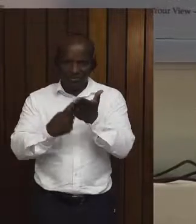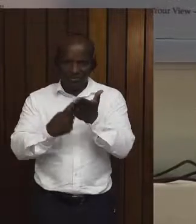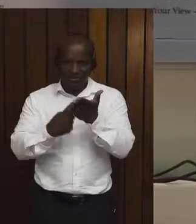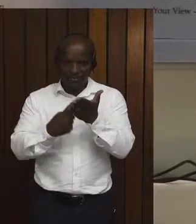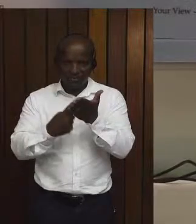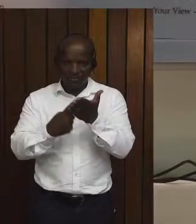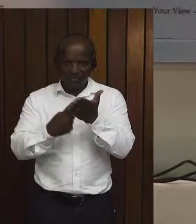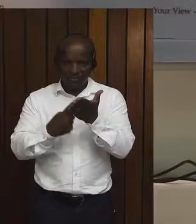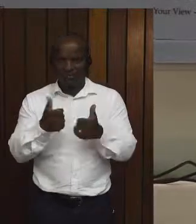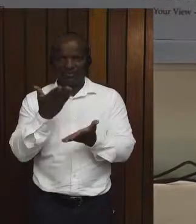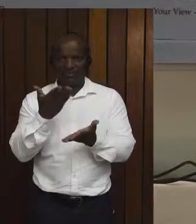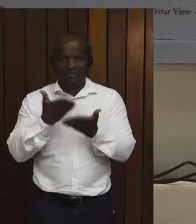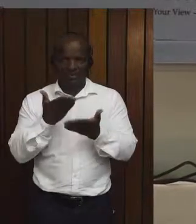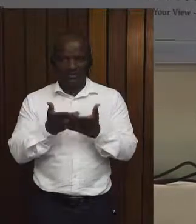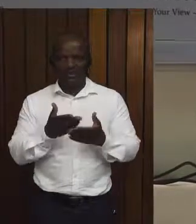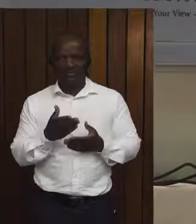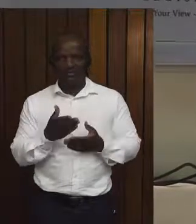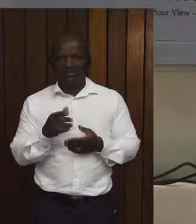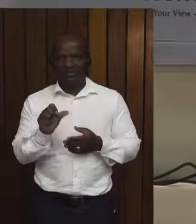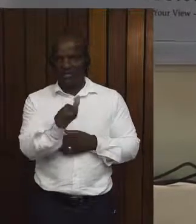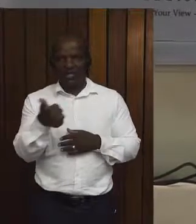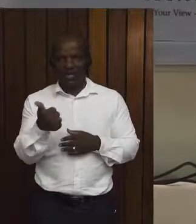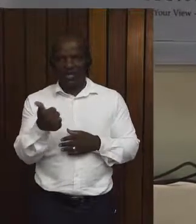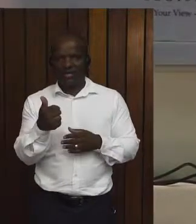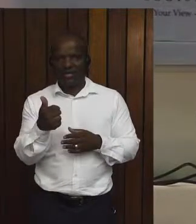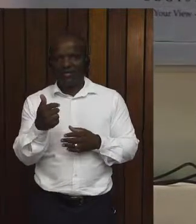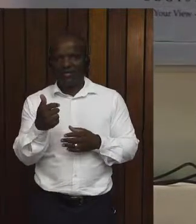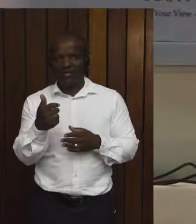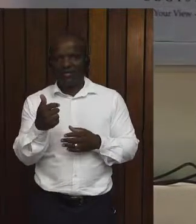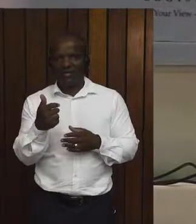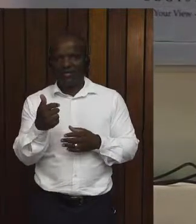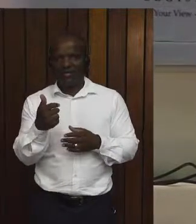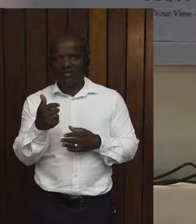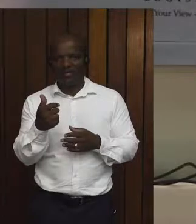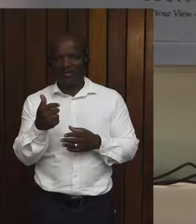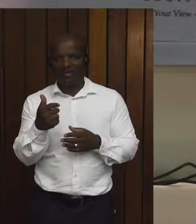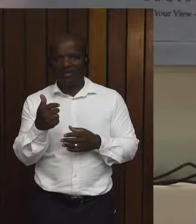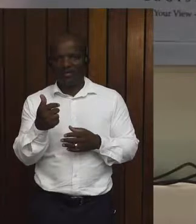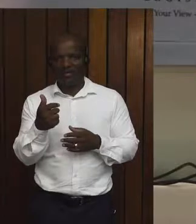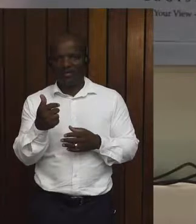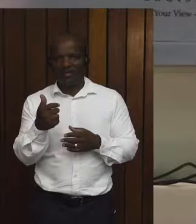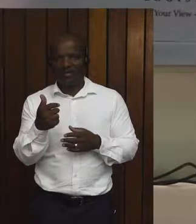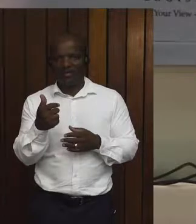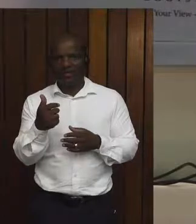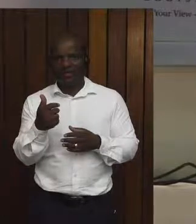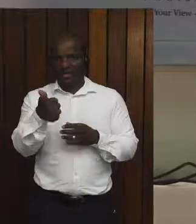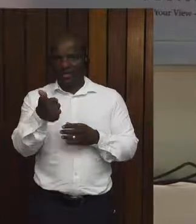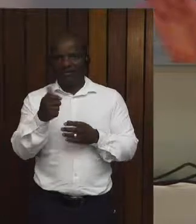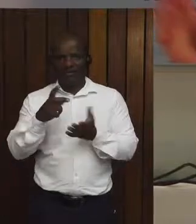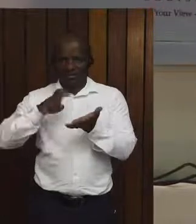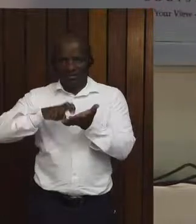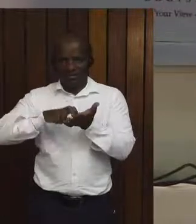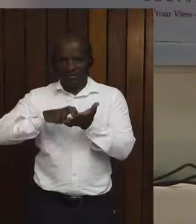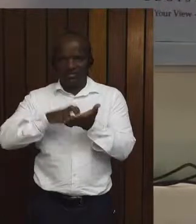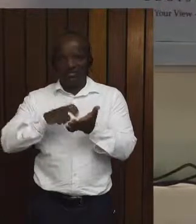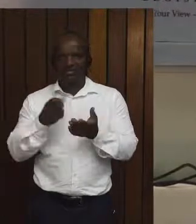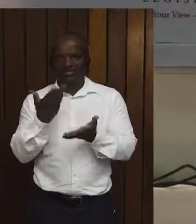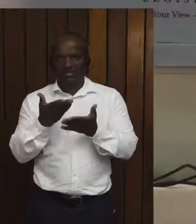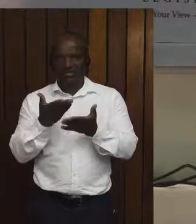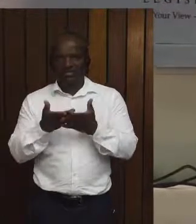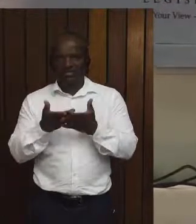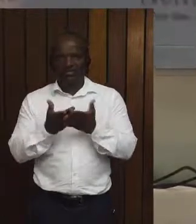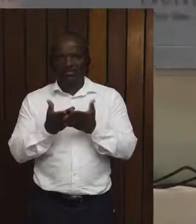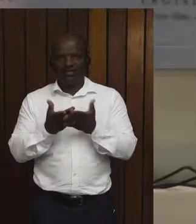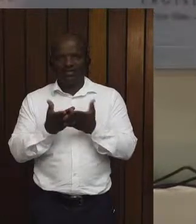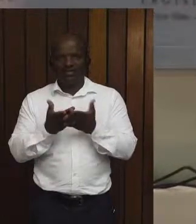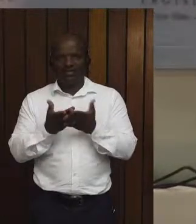raised. There's another matter I think we would have wanted to engage with the MEC on as well. But let me allow Stembisa